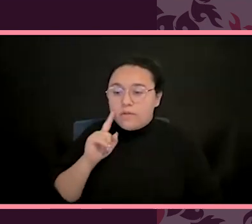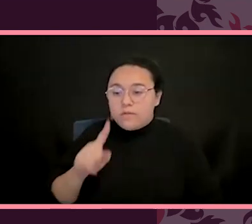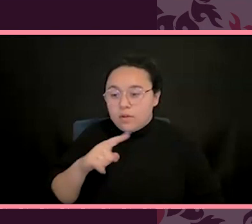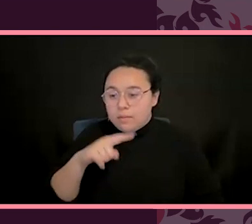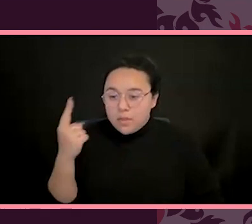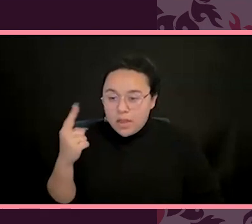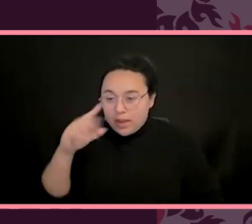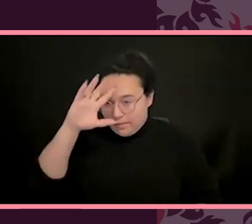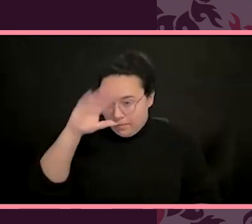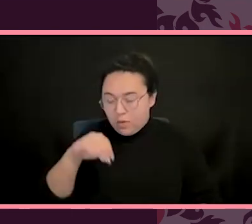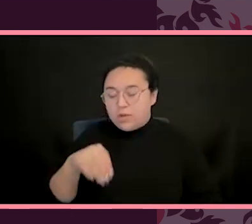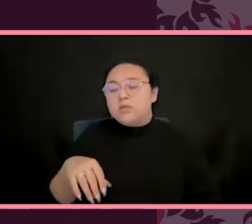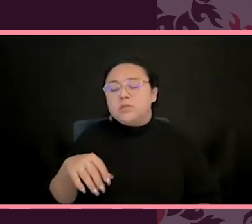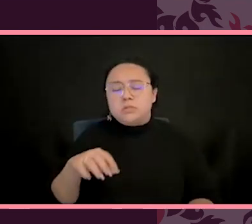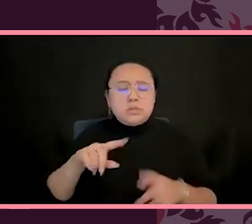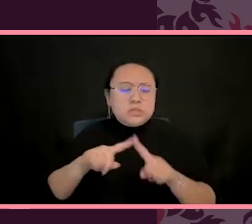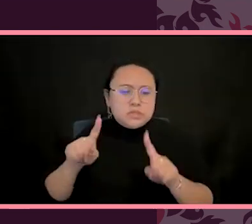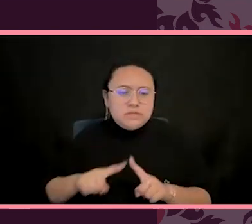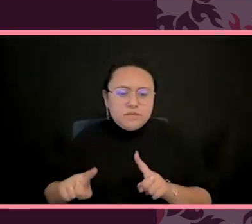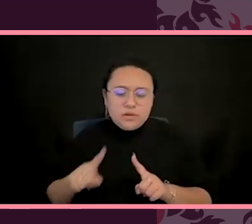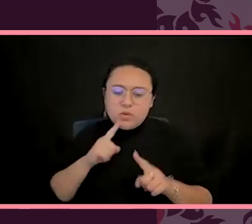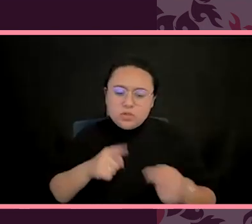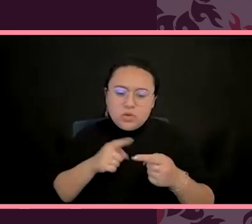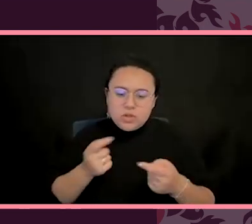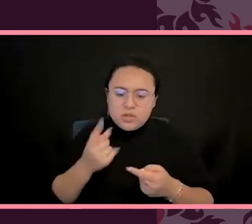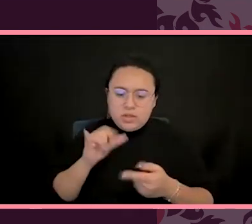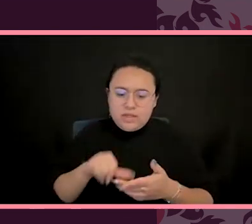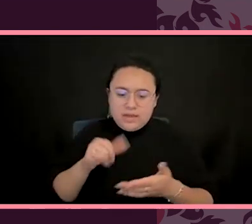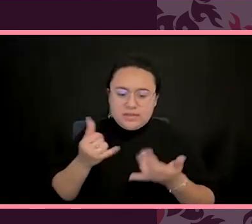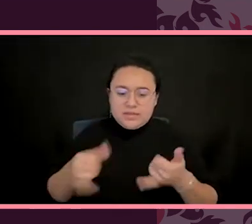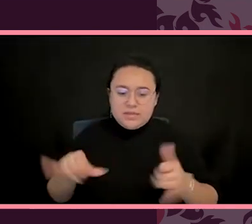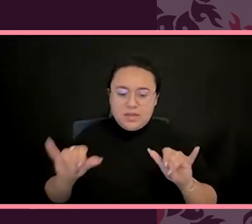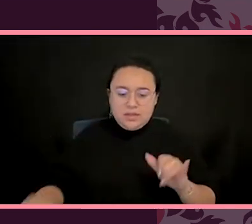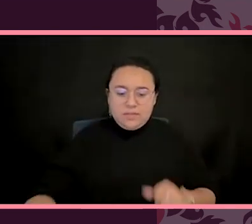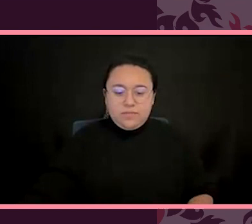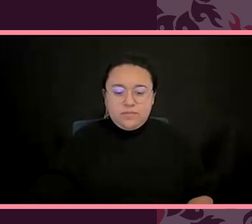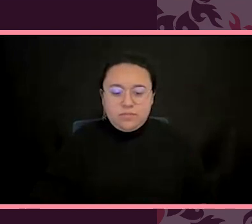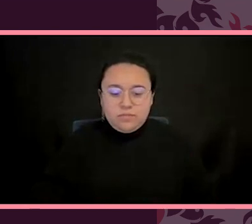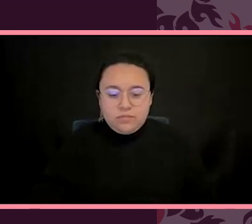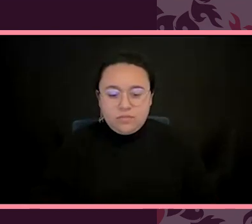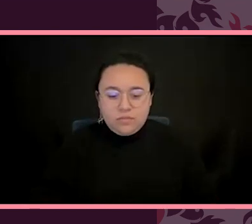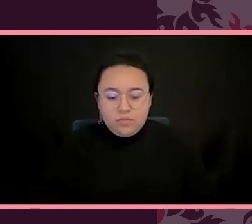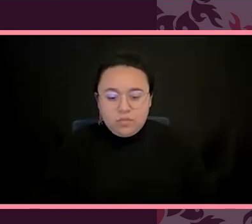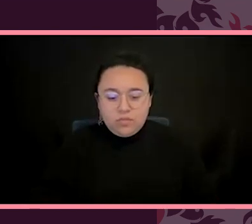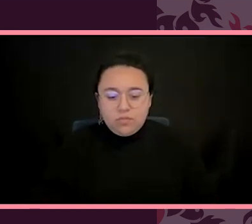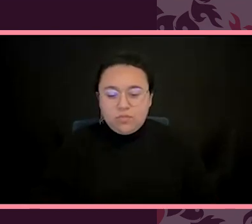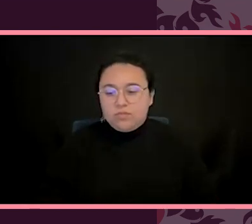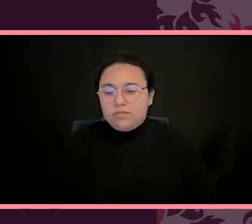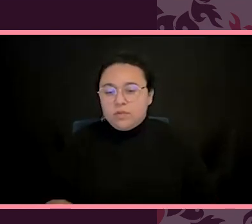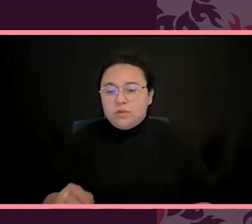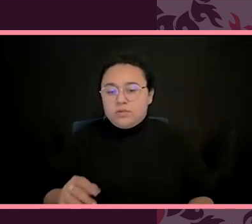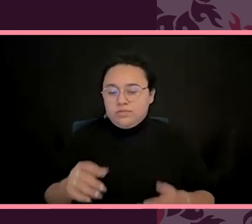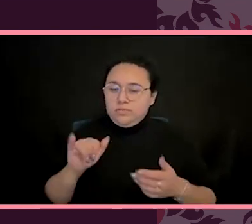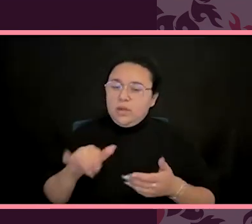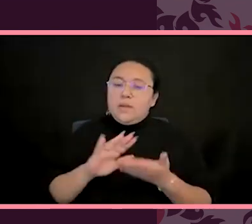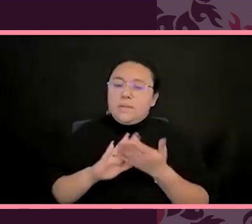Black boys, how, we're struggling to understand that. So in the education system, that has become this